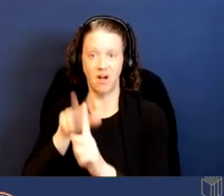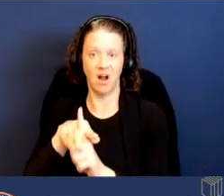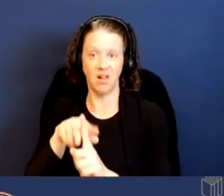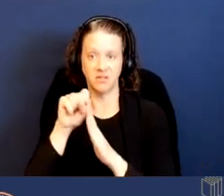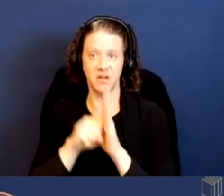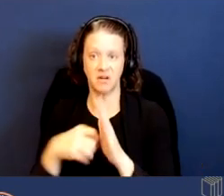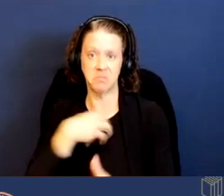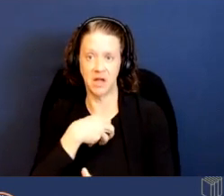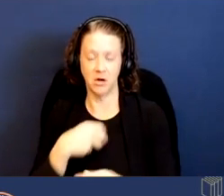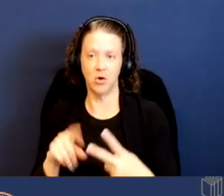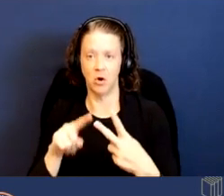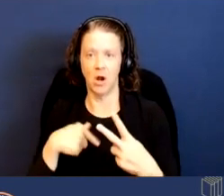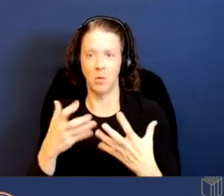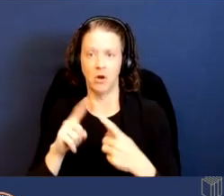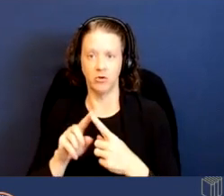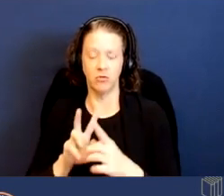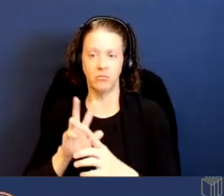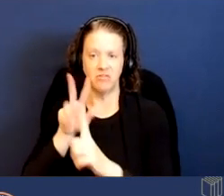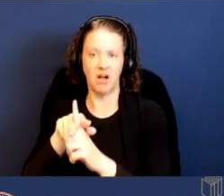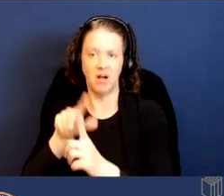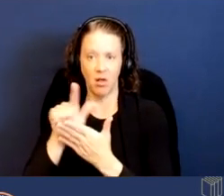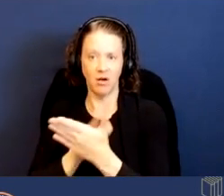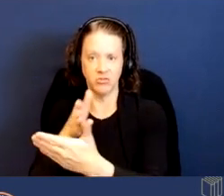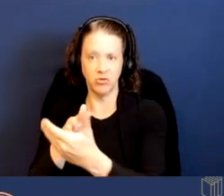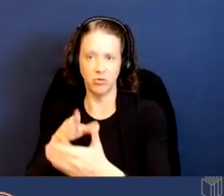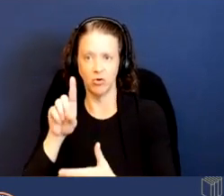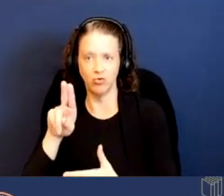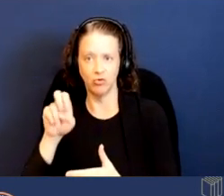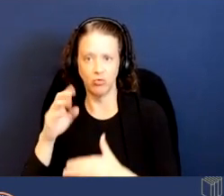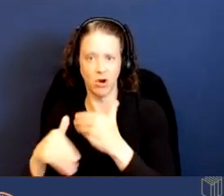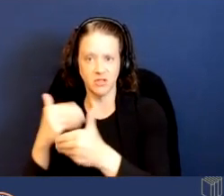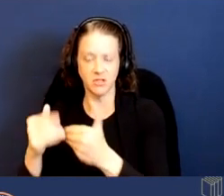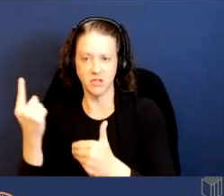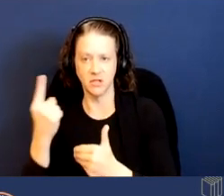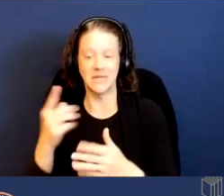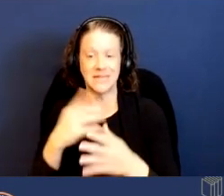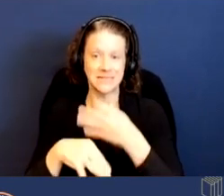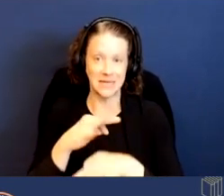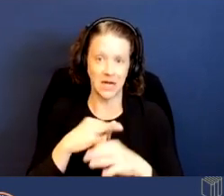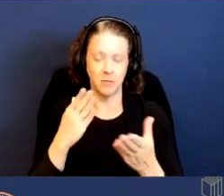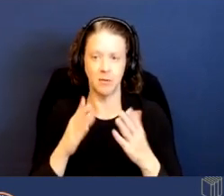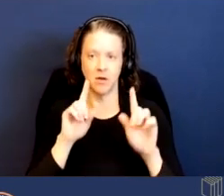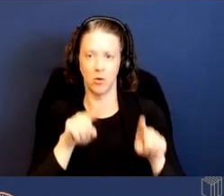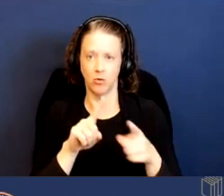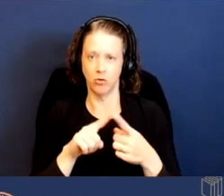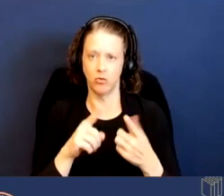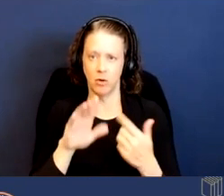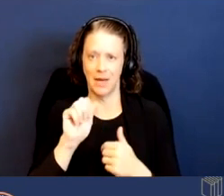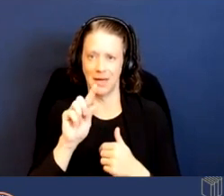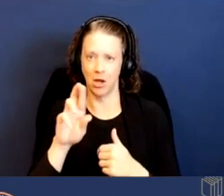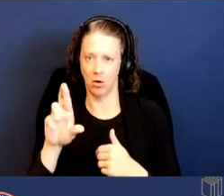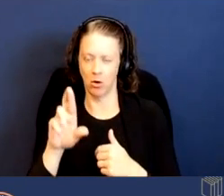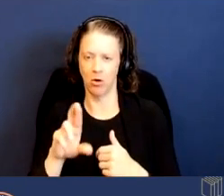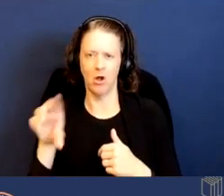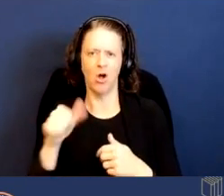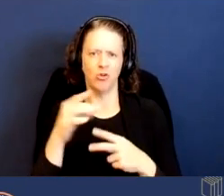want to pursue due process. Alternative dispute resolution is part of the continuum to also, I